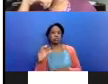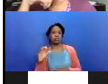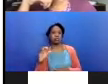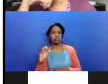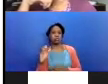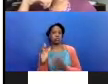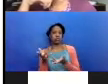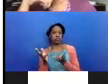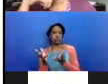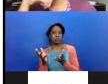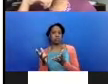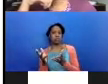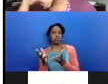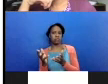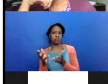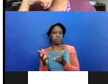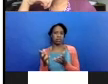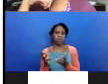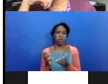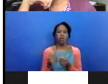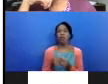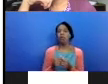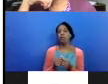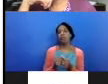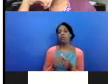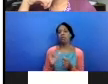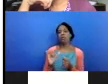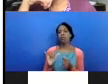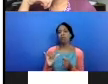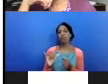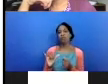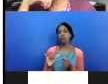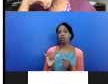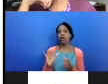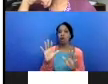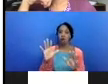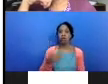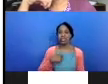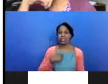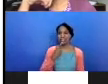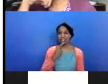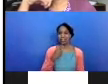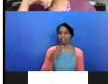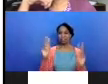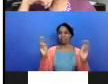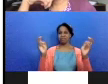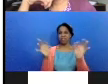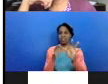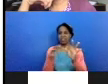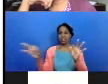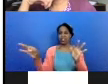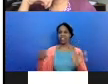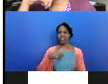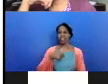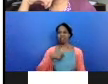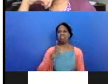and just take a stab at maybe what the just I did it isn't enough. Usually that's what responsibility gets defined